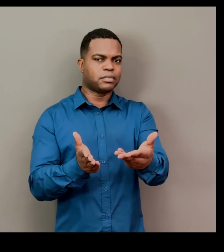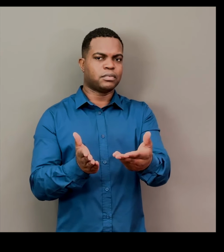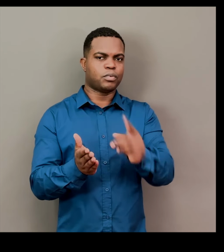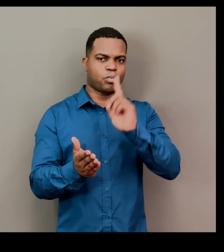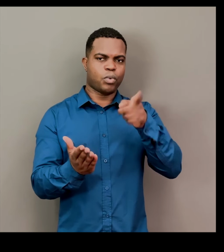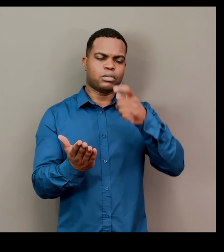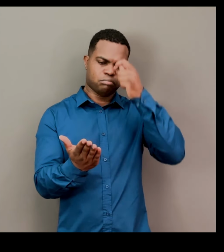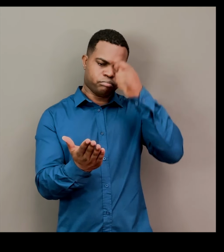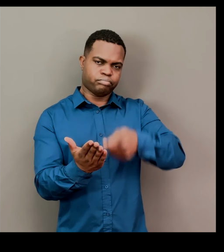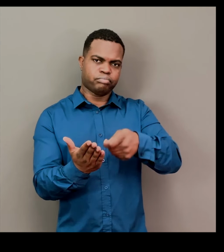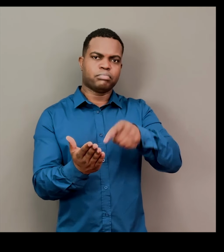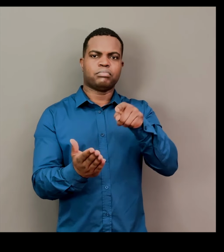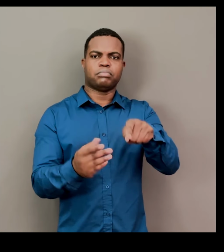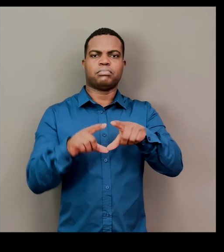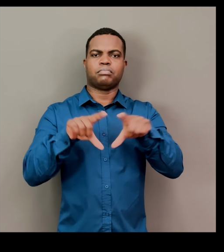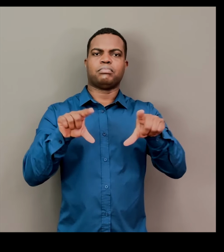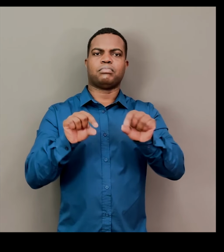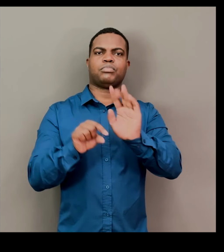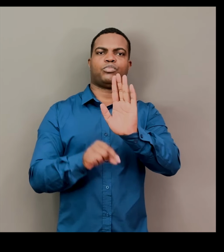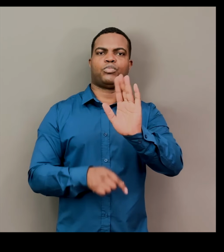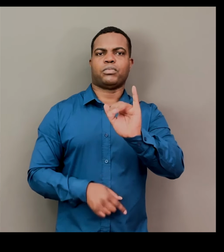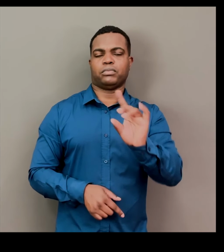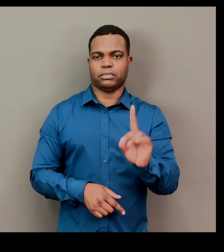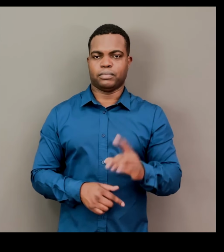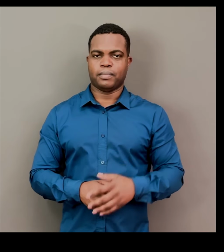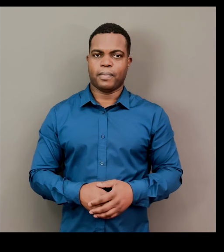recognized by the member states, of course.